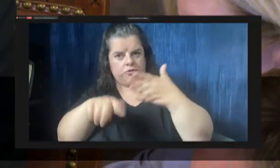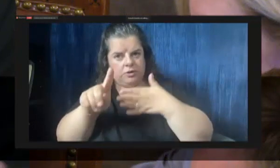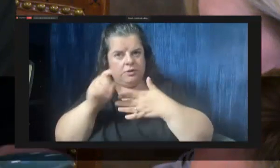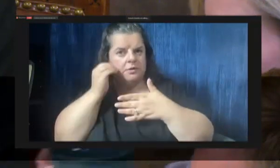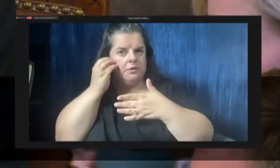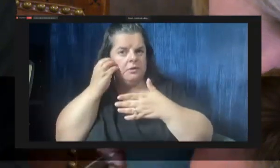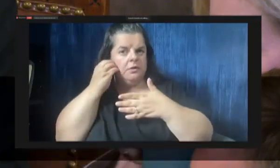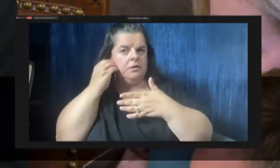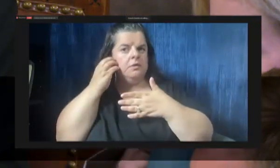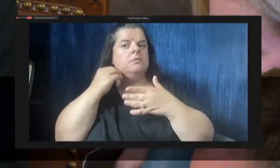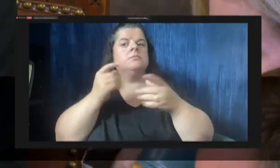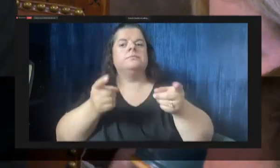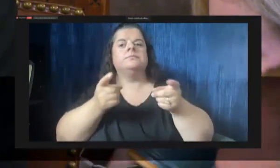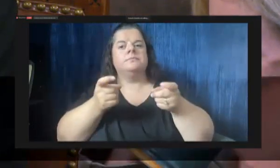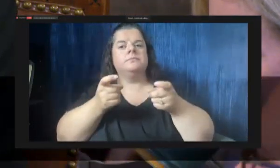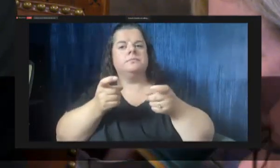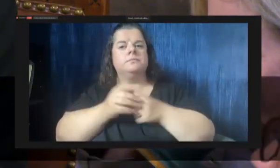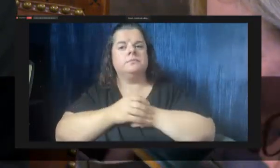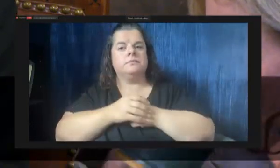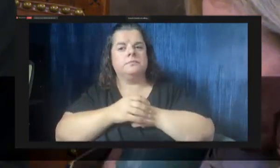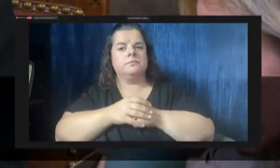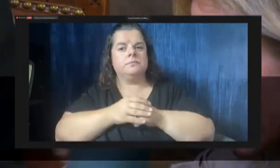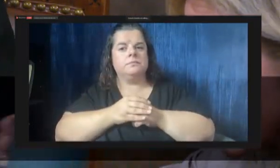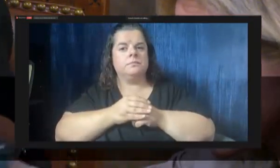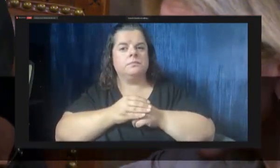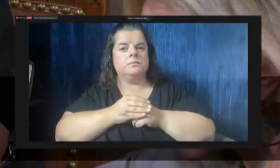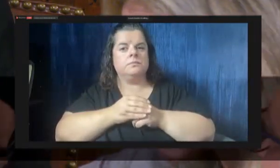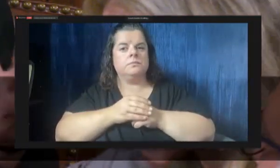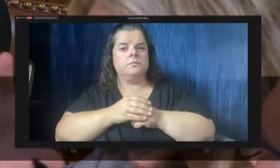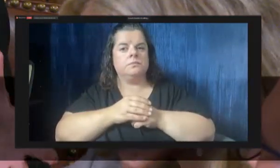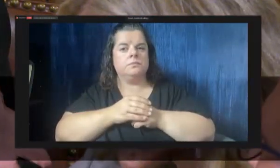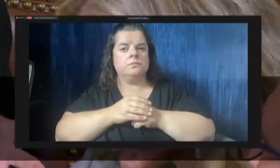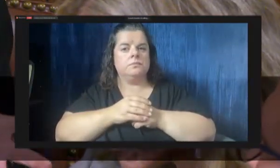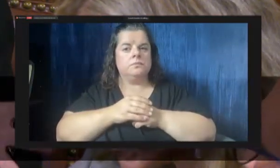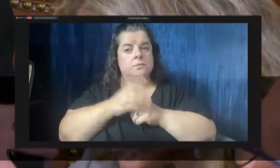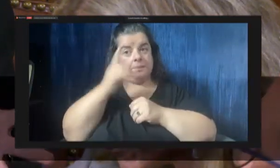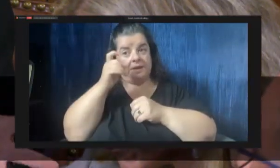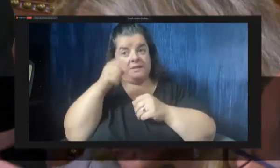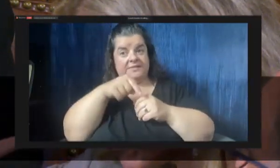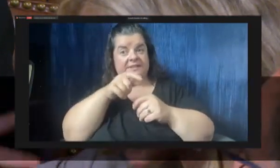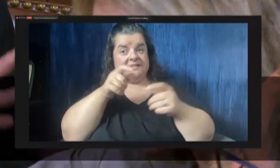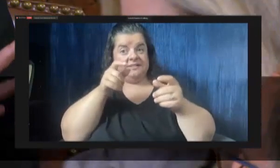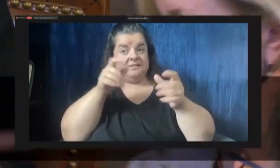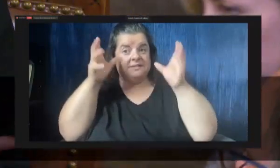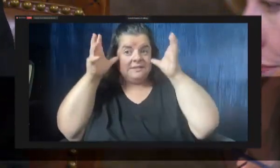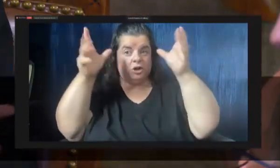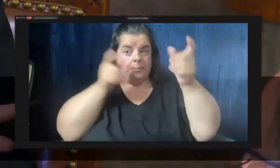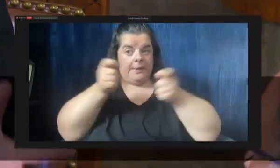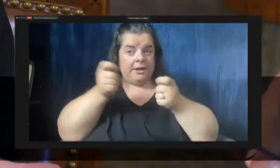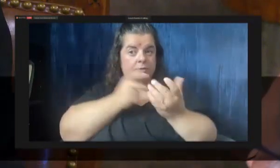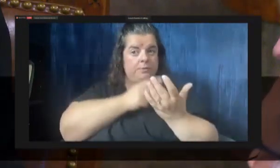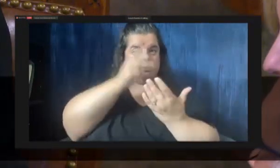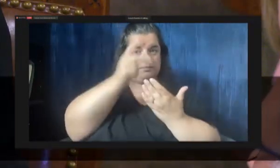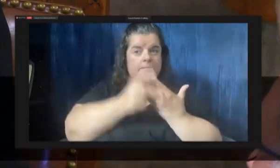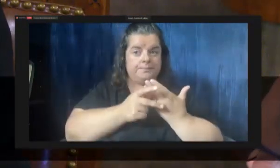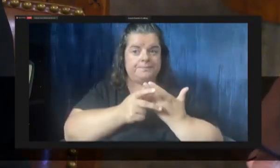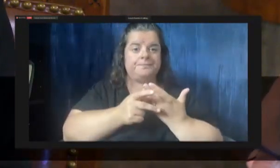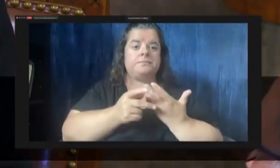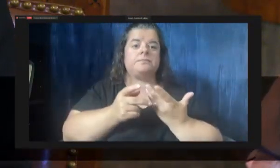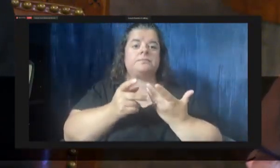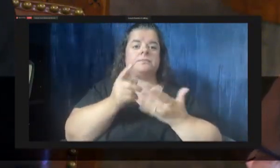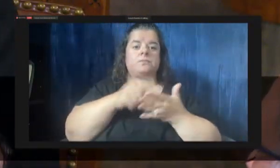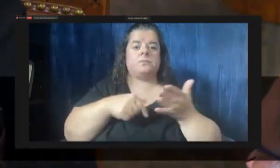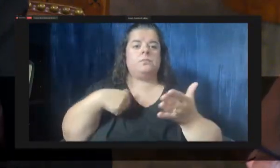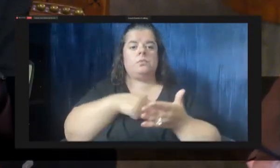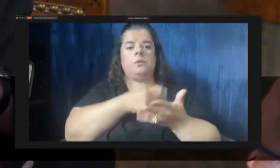quickly on that. So in light of this deer management program and this, you know, what we are embarking on